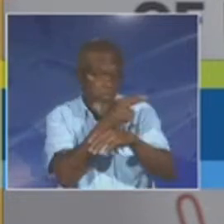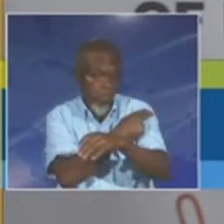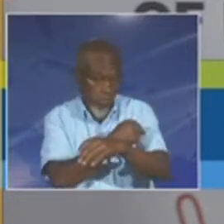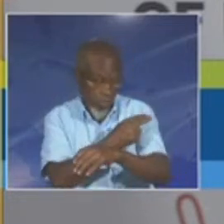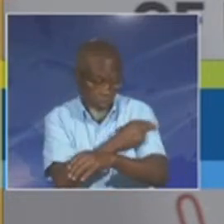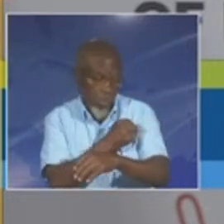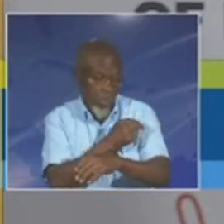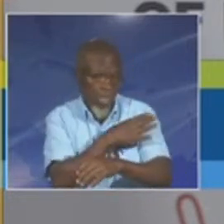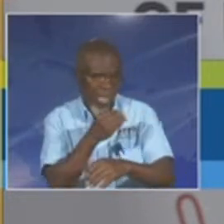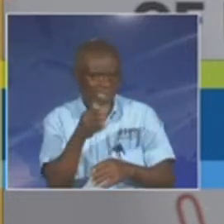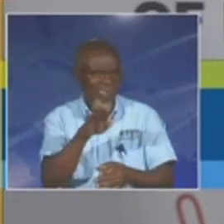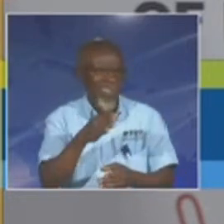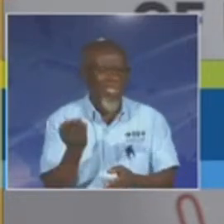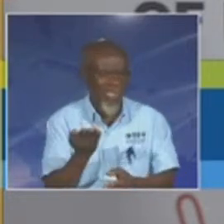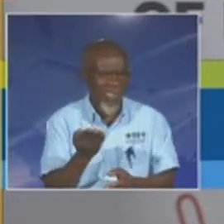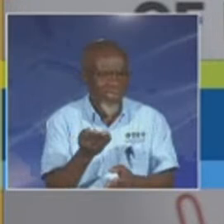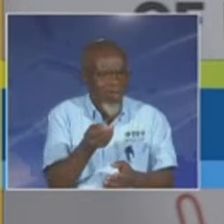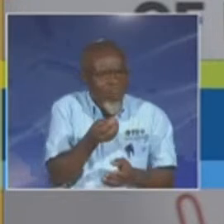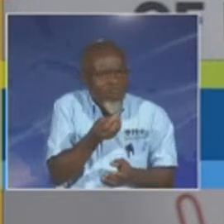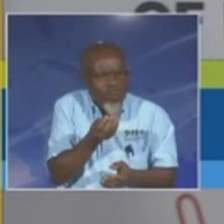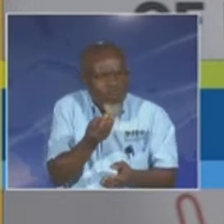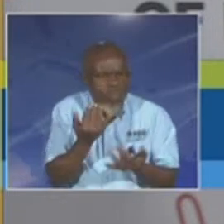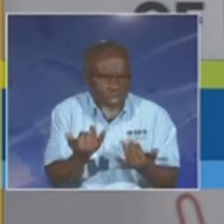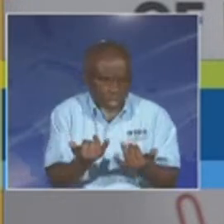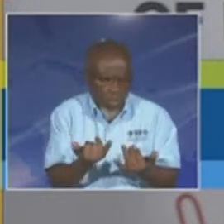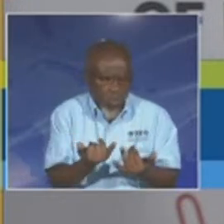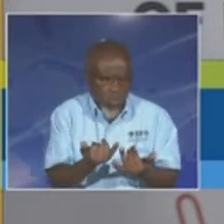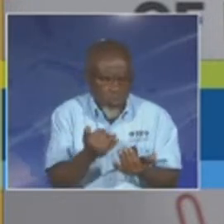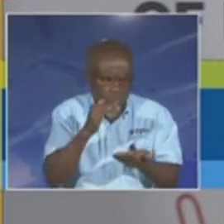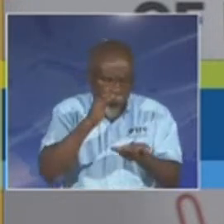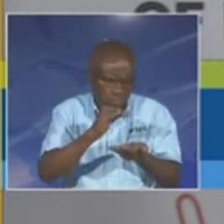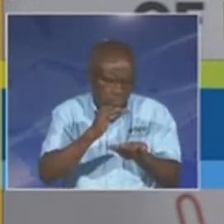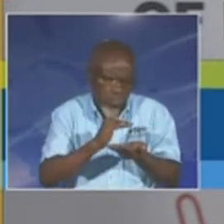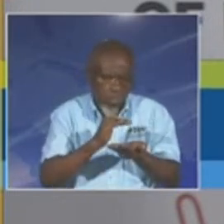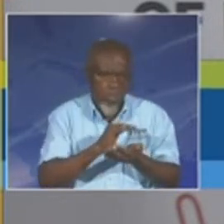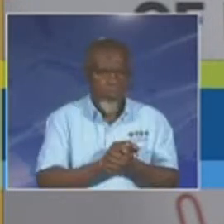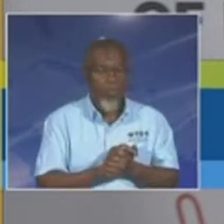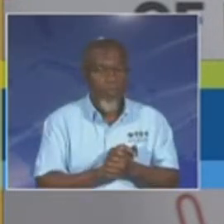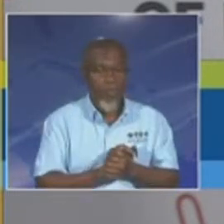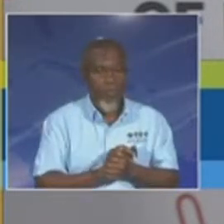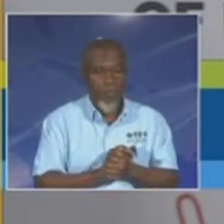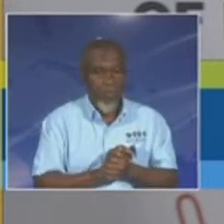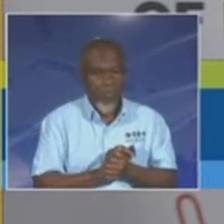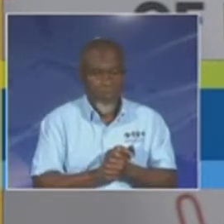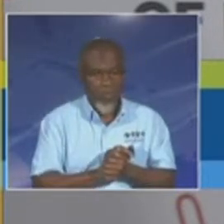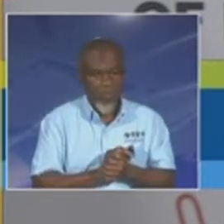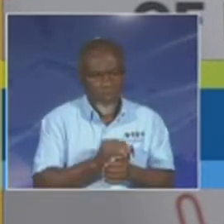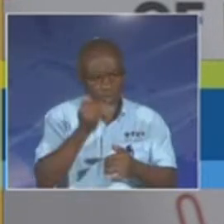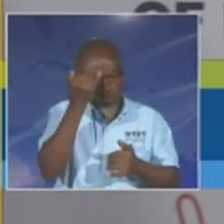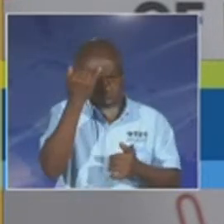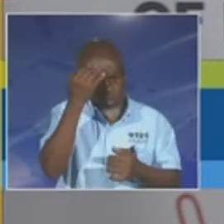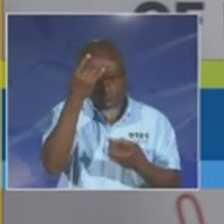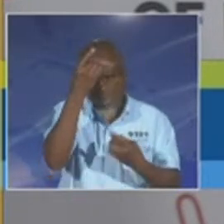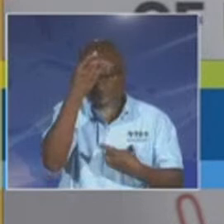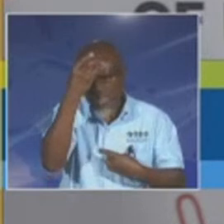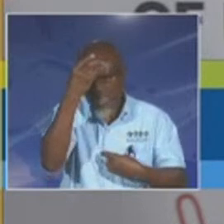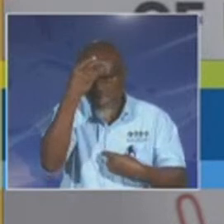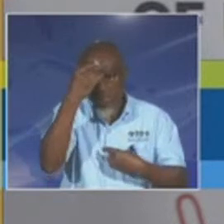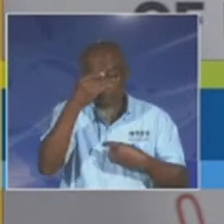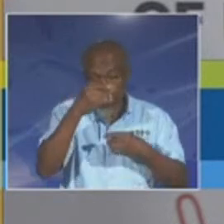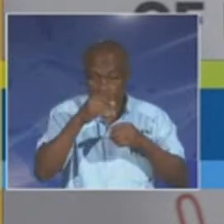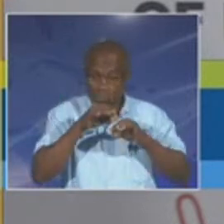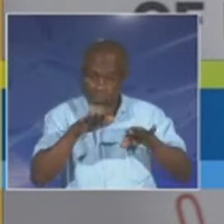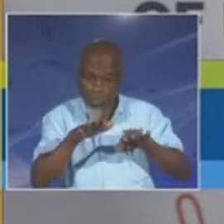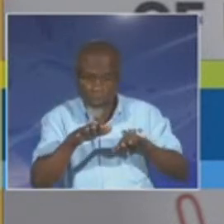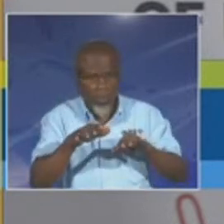Knowing how many cases of a particular disease there are in terms of asymptomatic spread is not necessary something that has to be